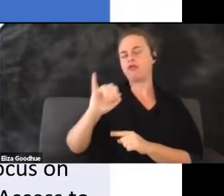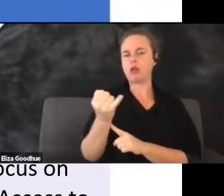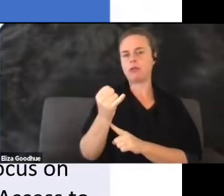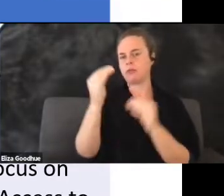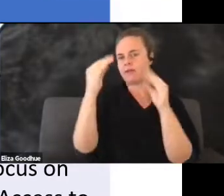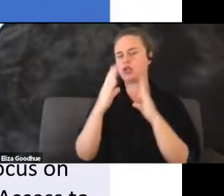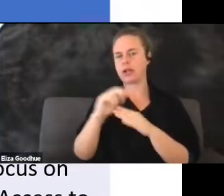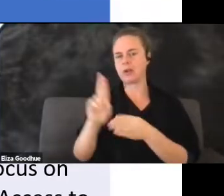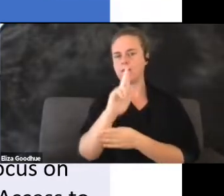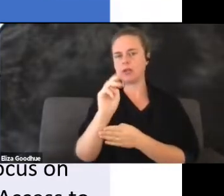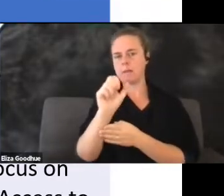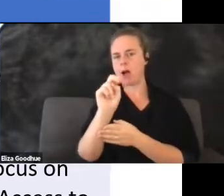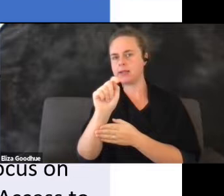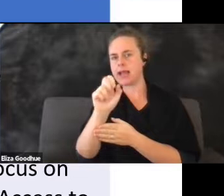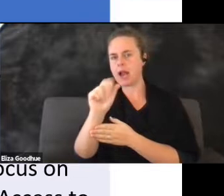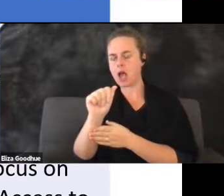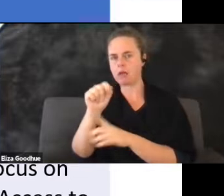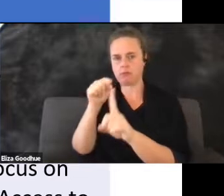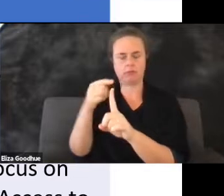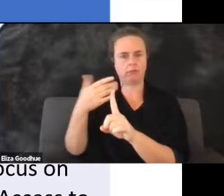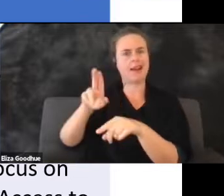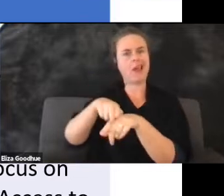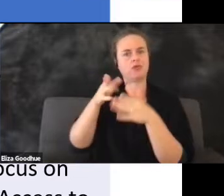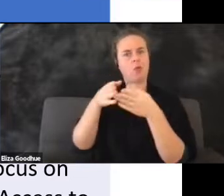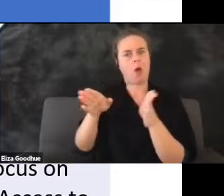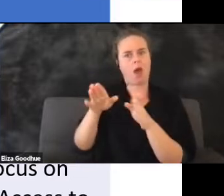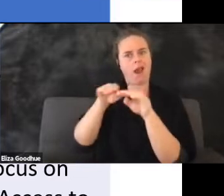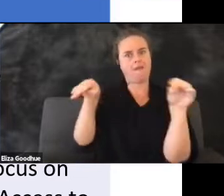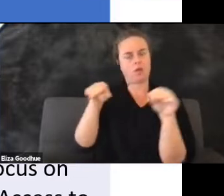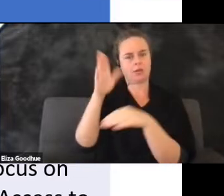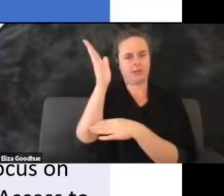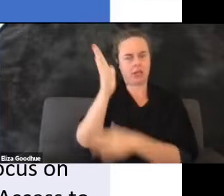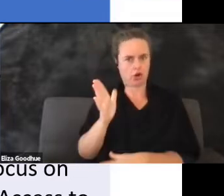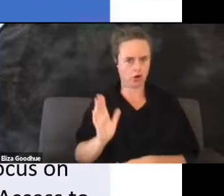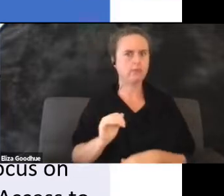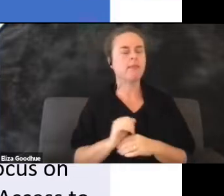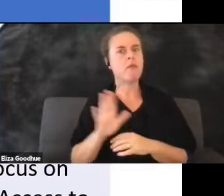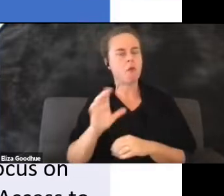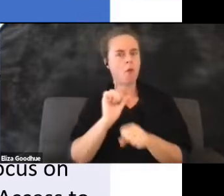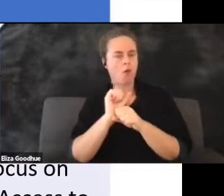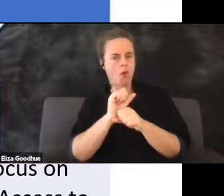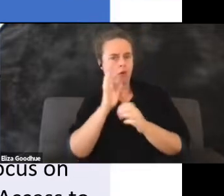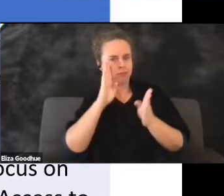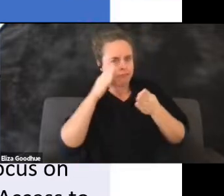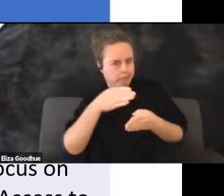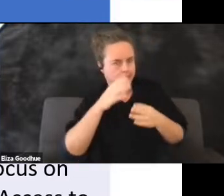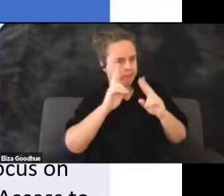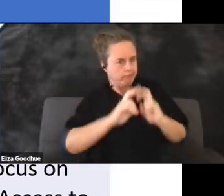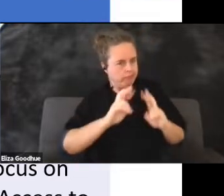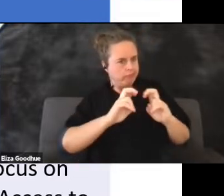Montana. And her work has focused on creating and building trauma-informed